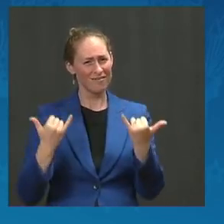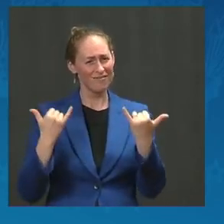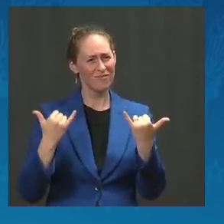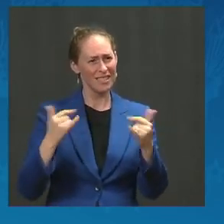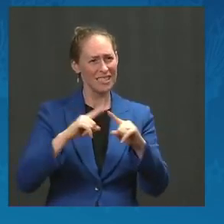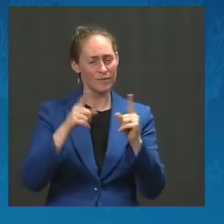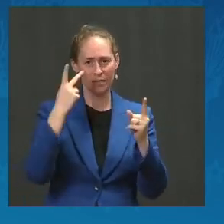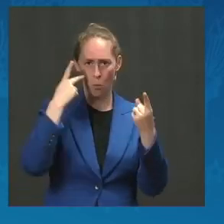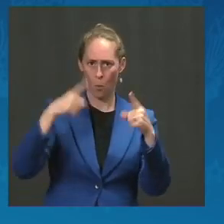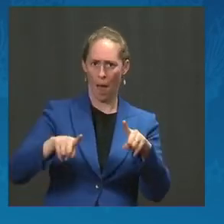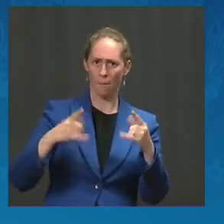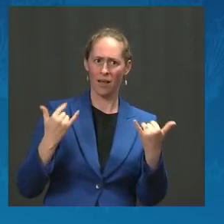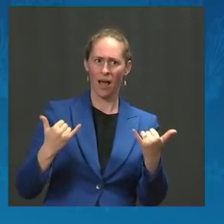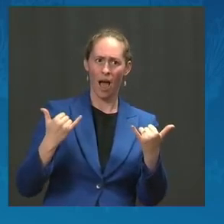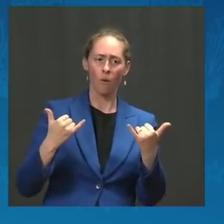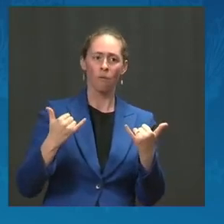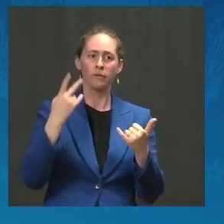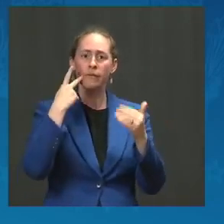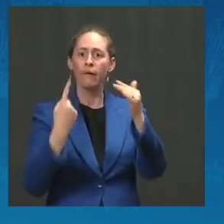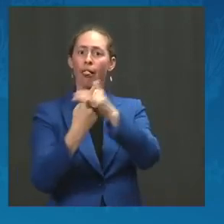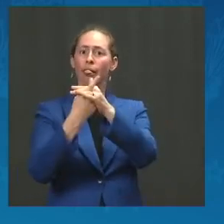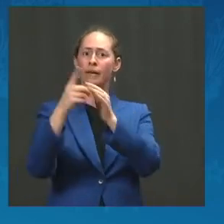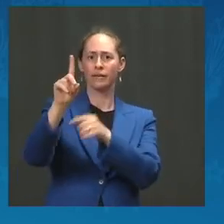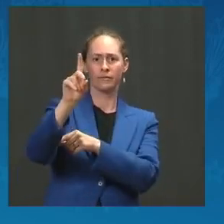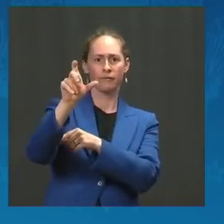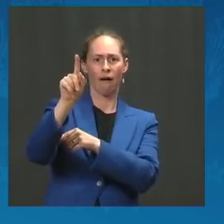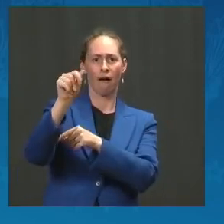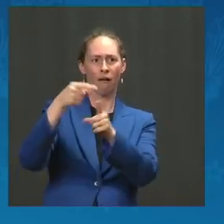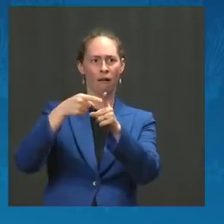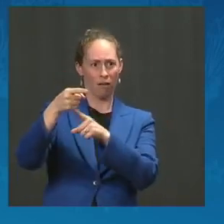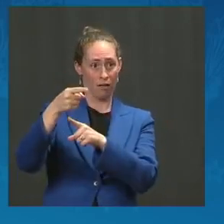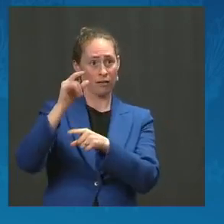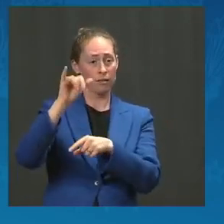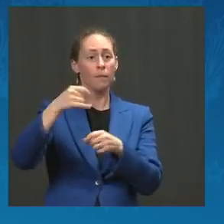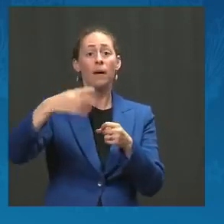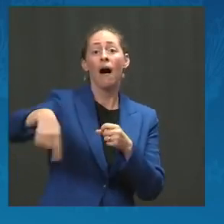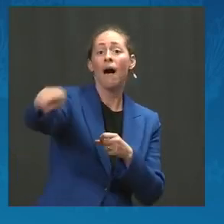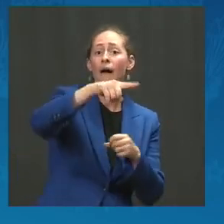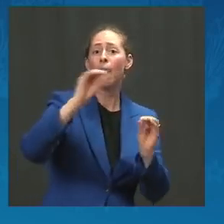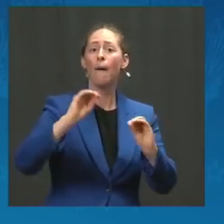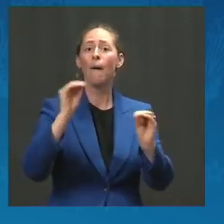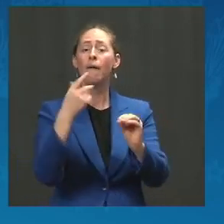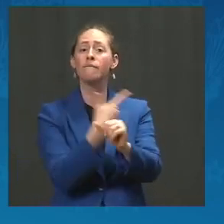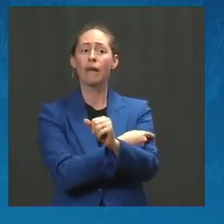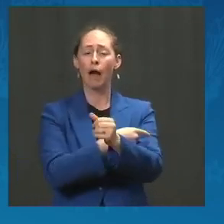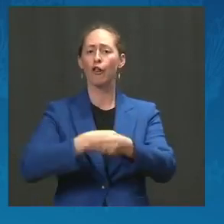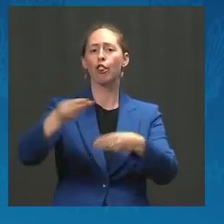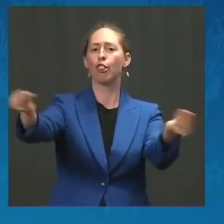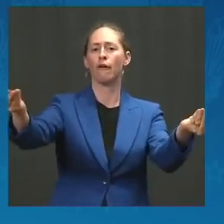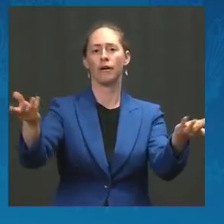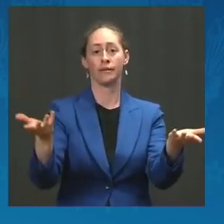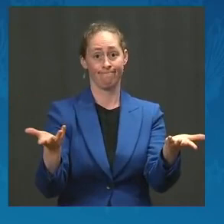new variant came along, they didn't get vaccinated, it was spread more rapidly,